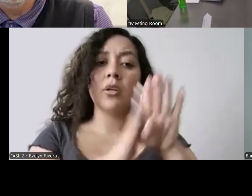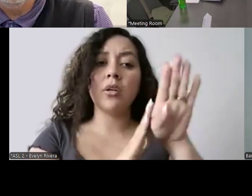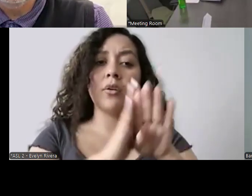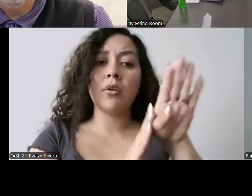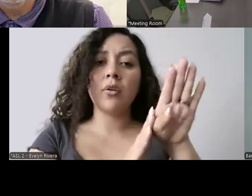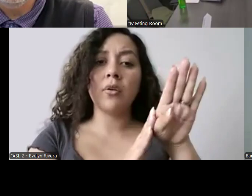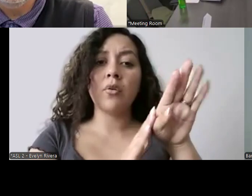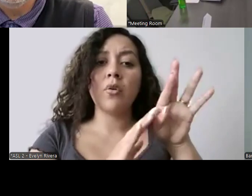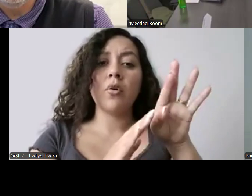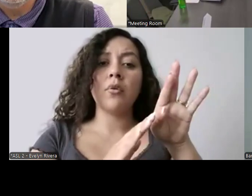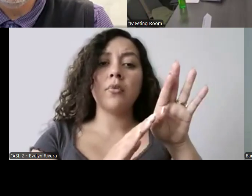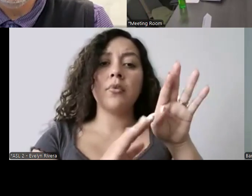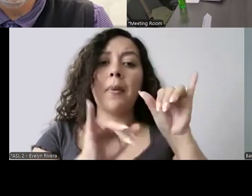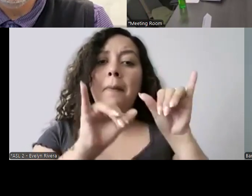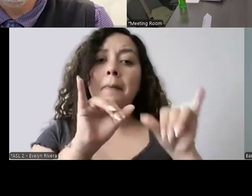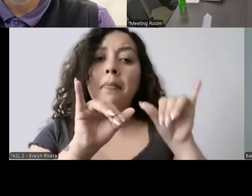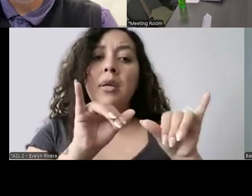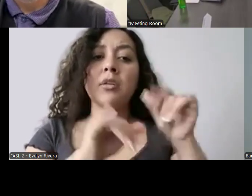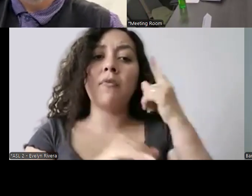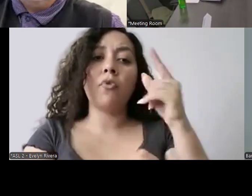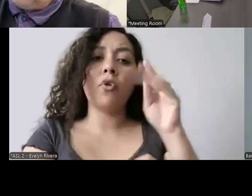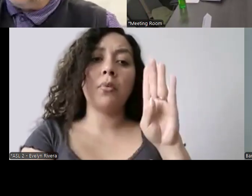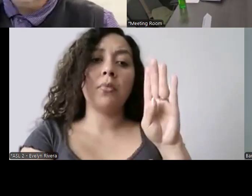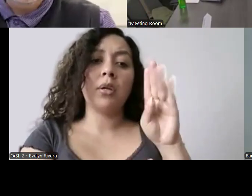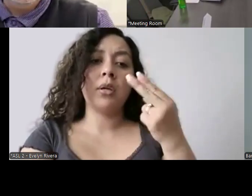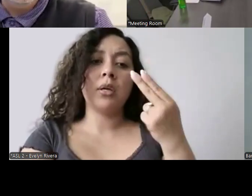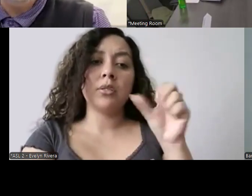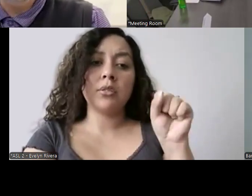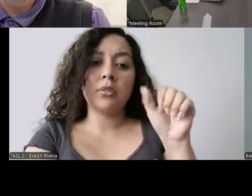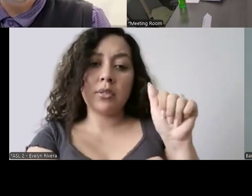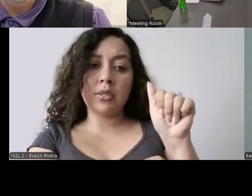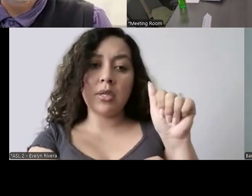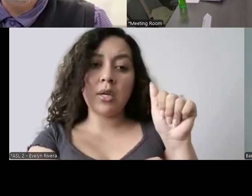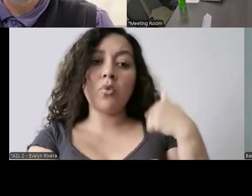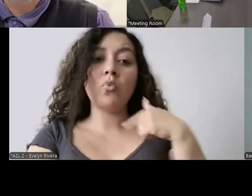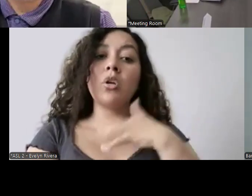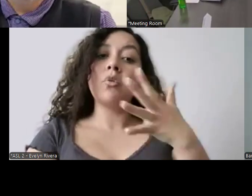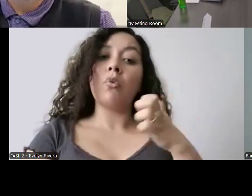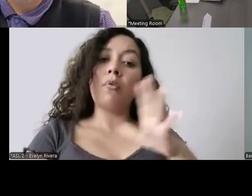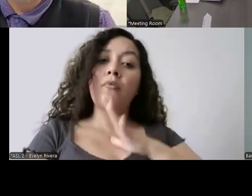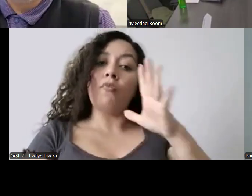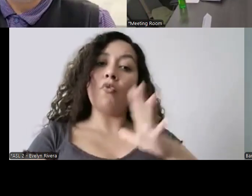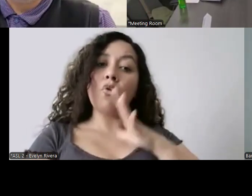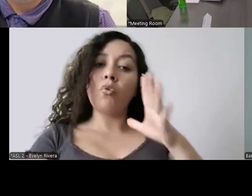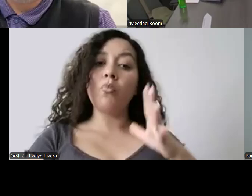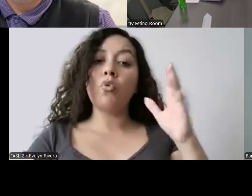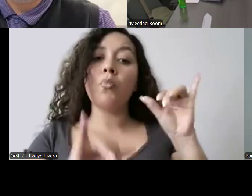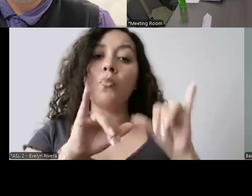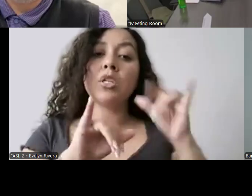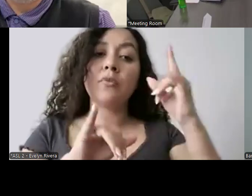outcome measures for BHSA, that we really want to see robust outcome measures related to older